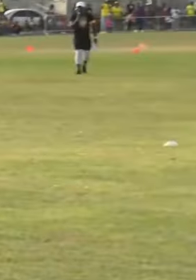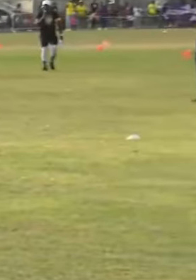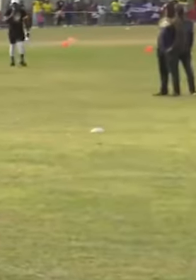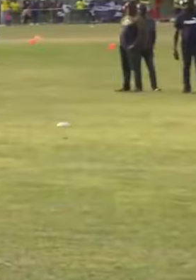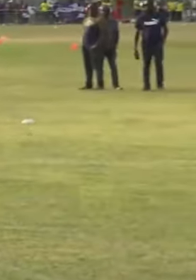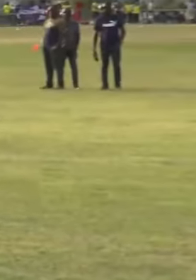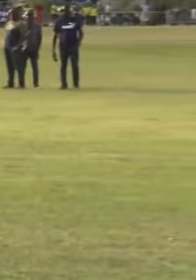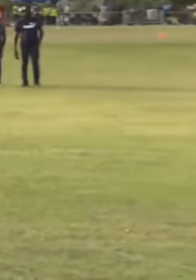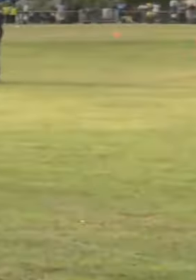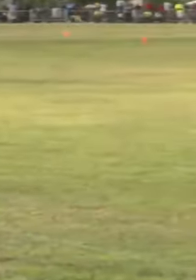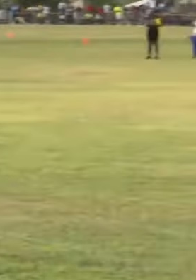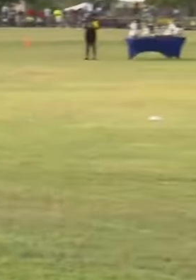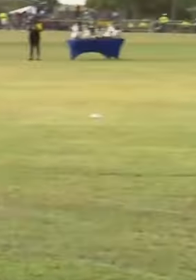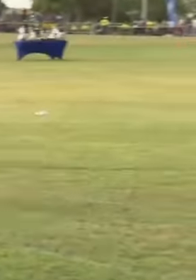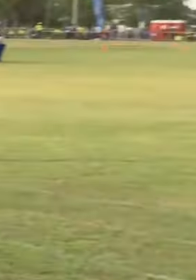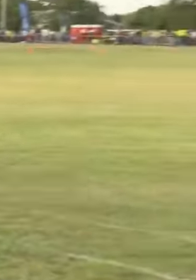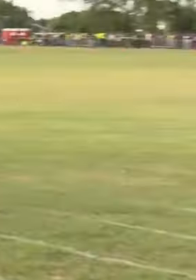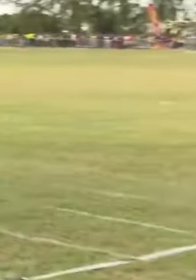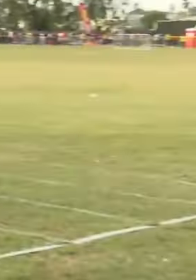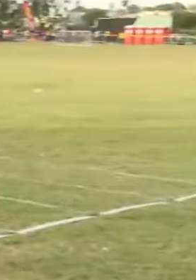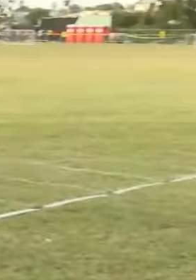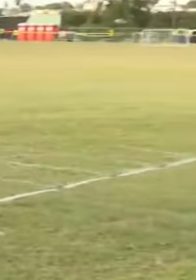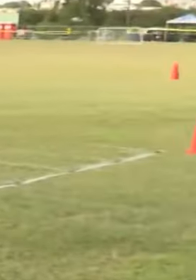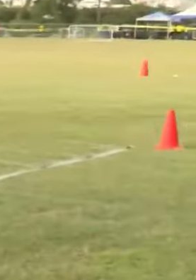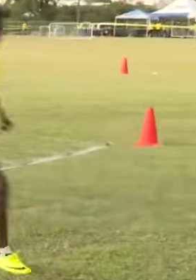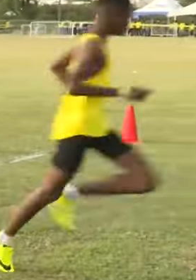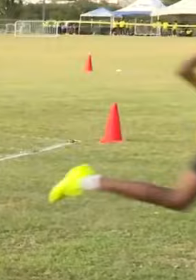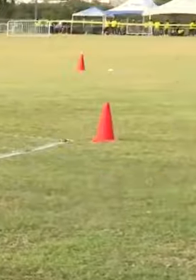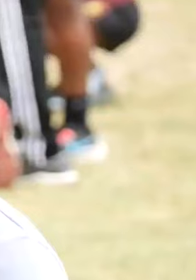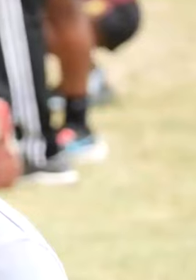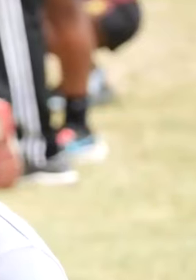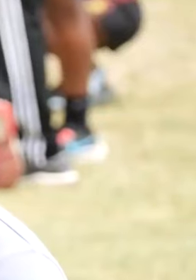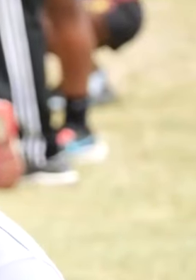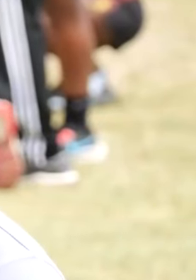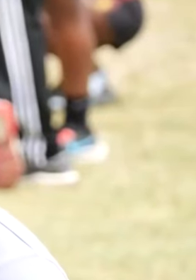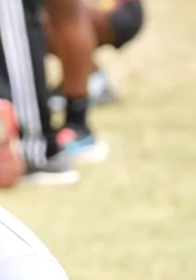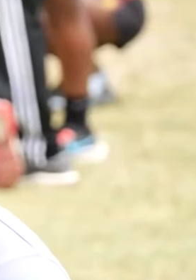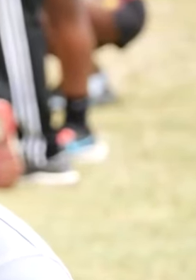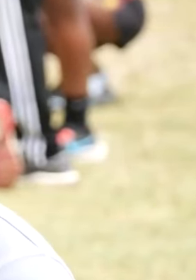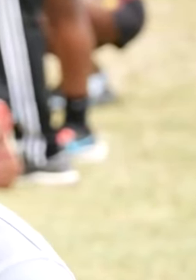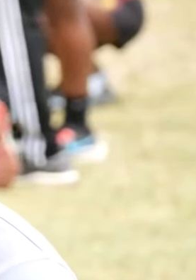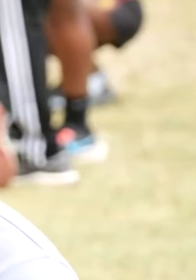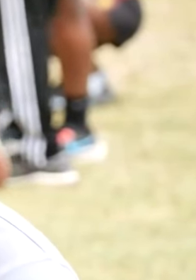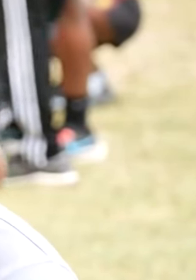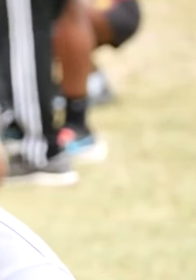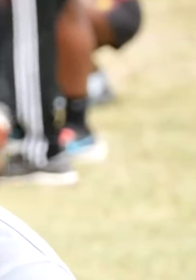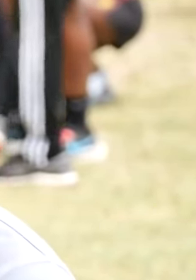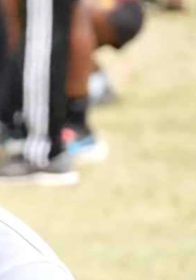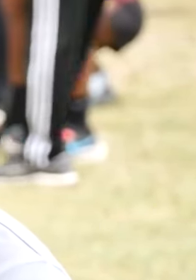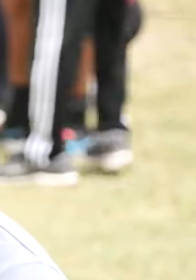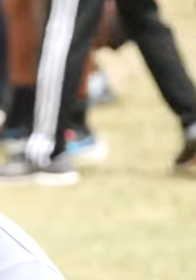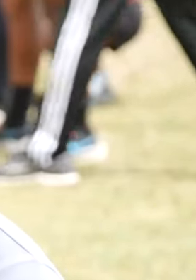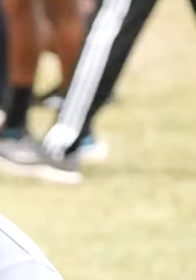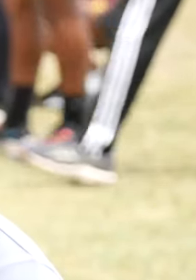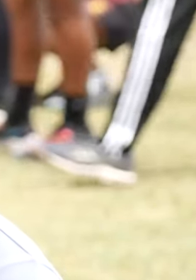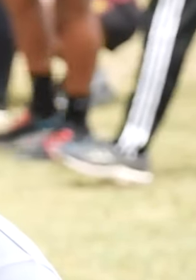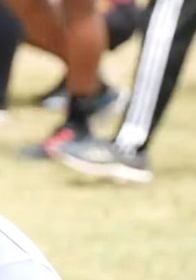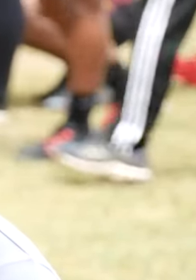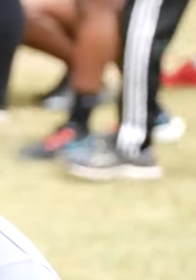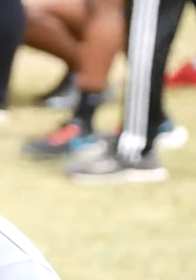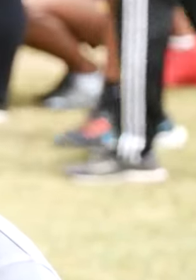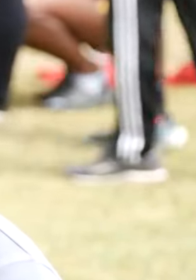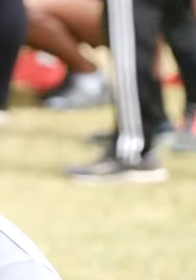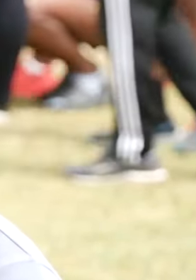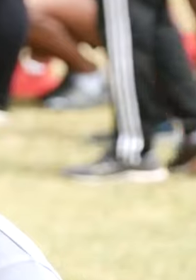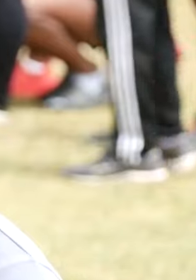compete in each individual track event. Speaking during a media conference at Harrison College, Assistant Meet Director Dorian Best